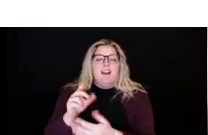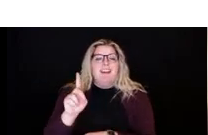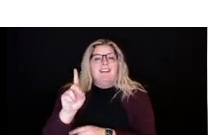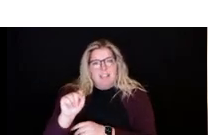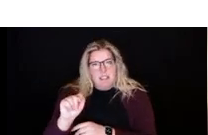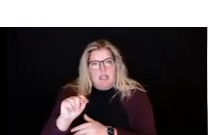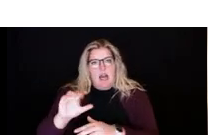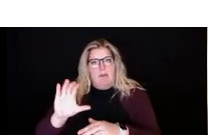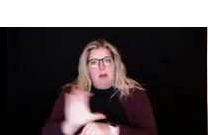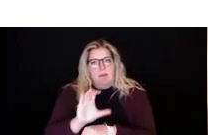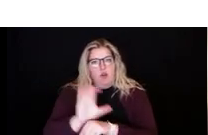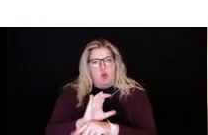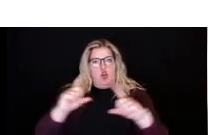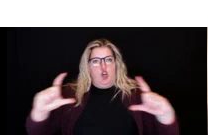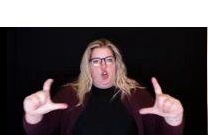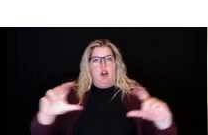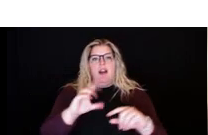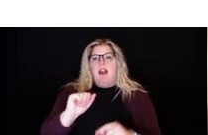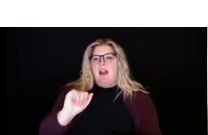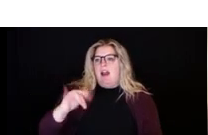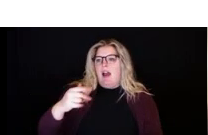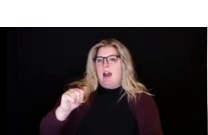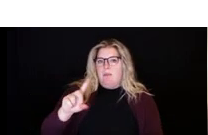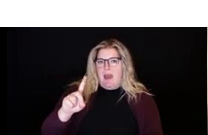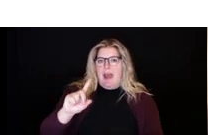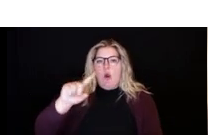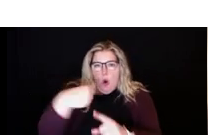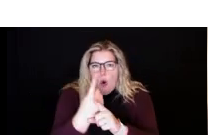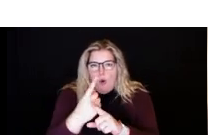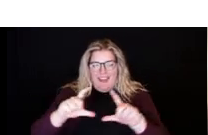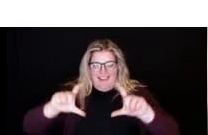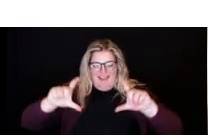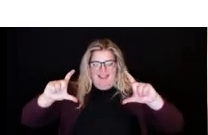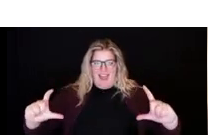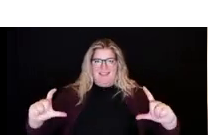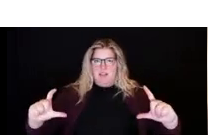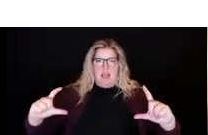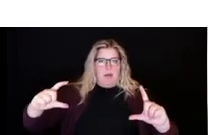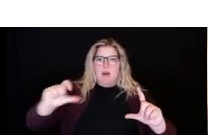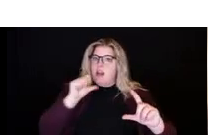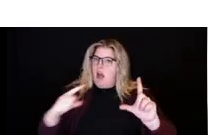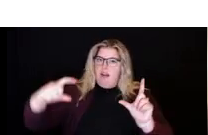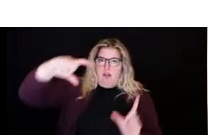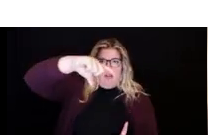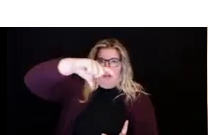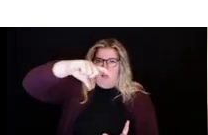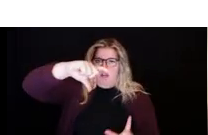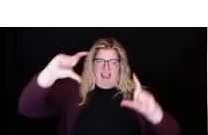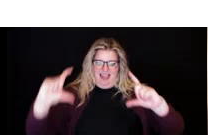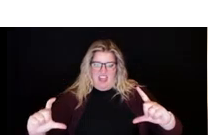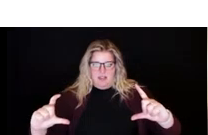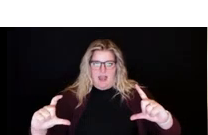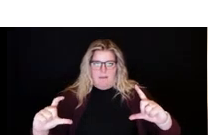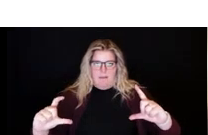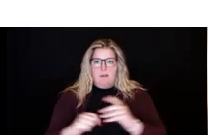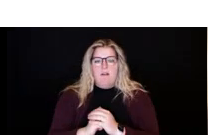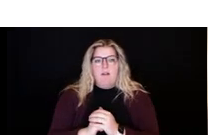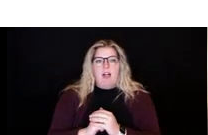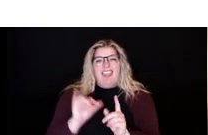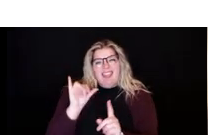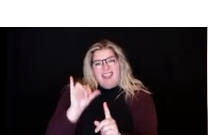and iPad in landscape orientation specifically. And that was just based on the use case for how